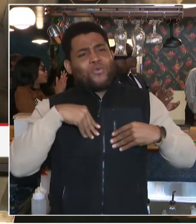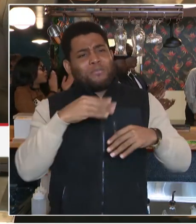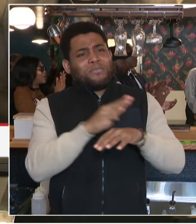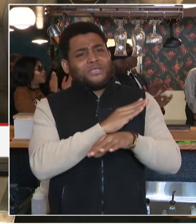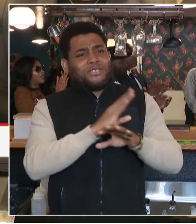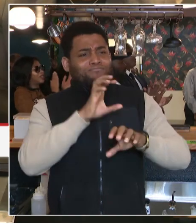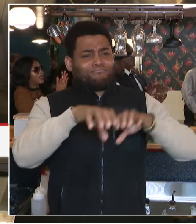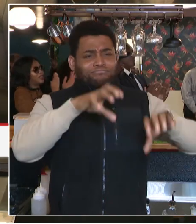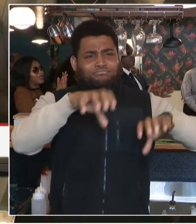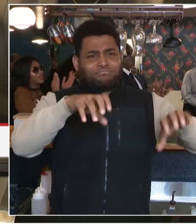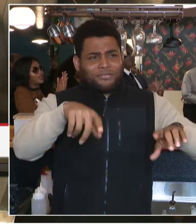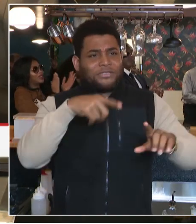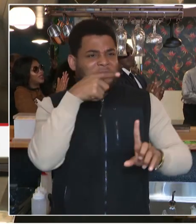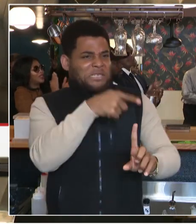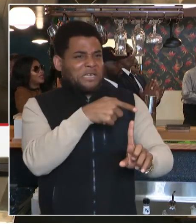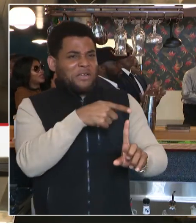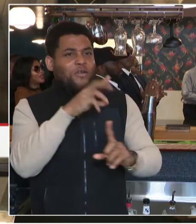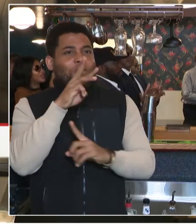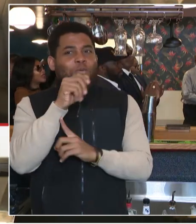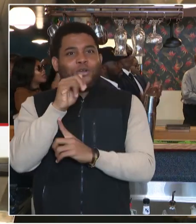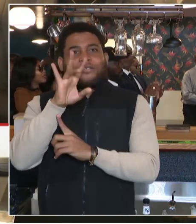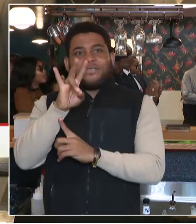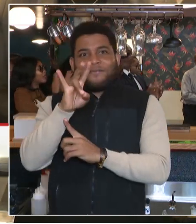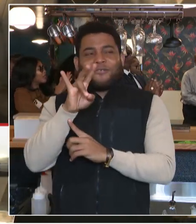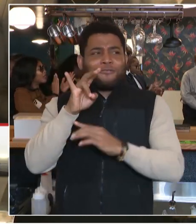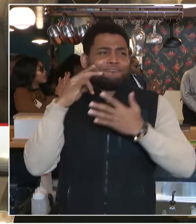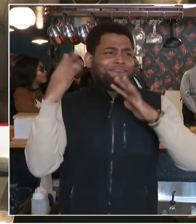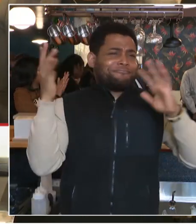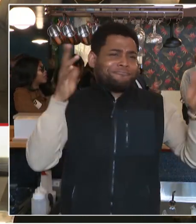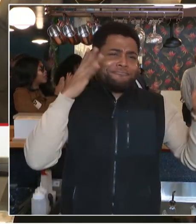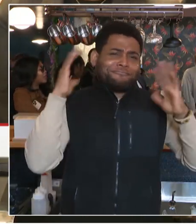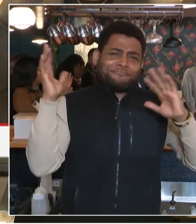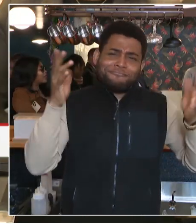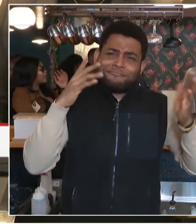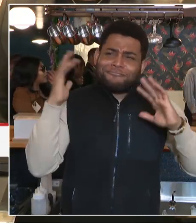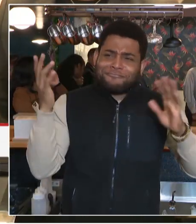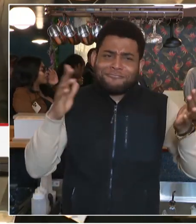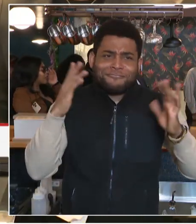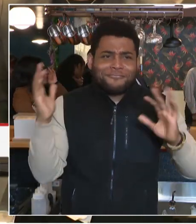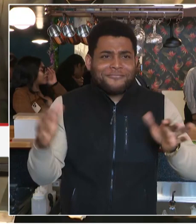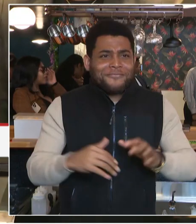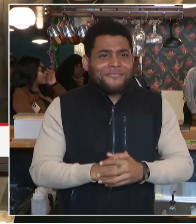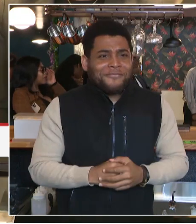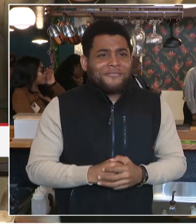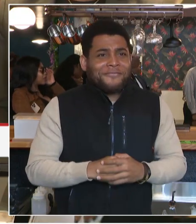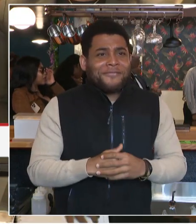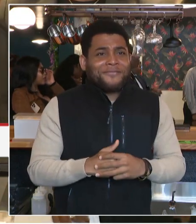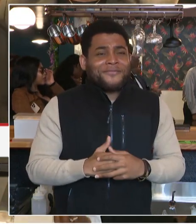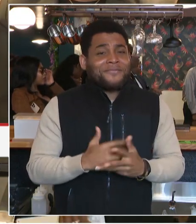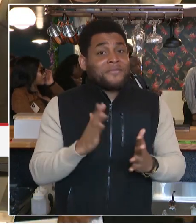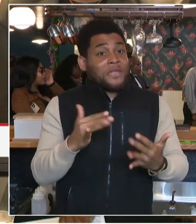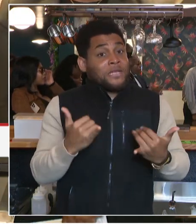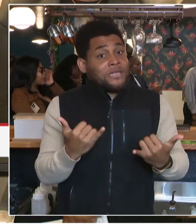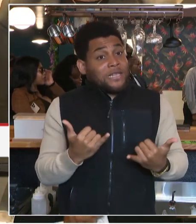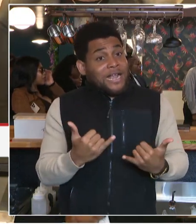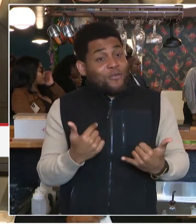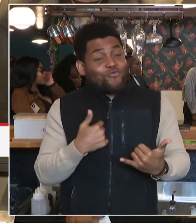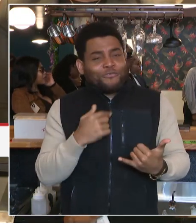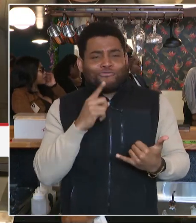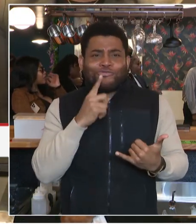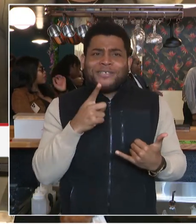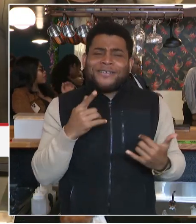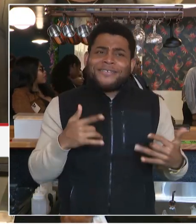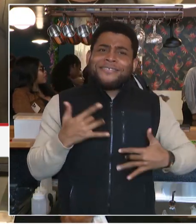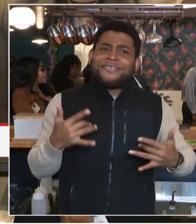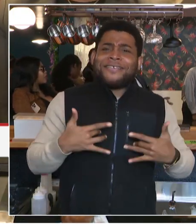again, congratulations. And today, we are also excited to be here at Miss Toya's